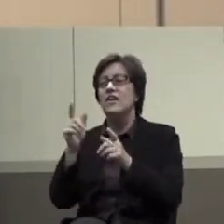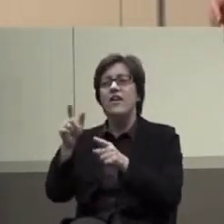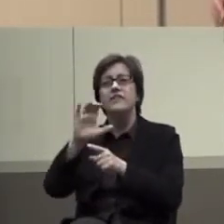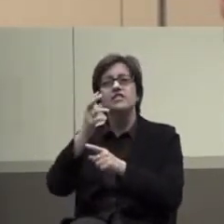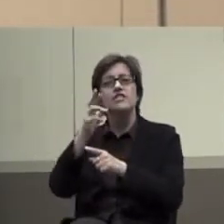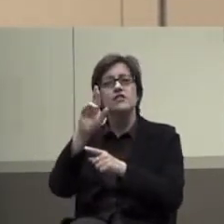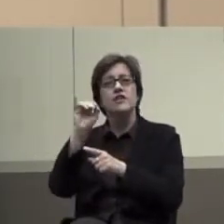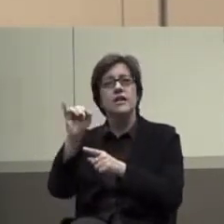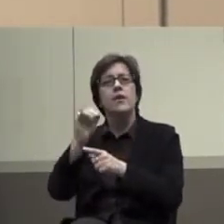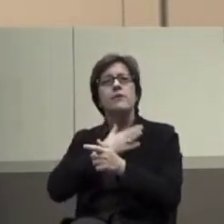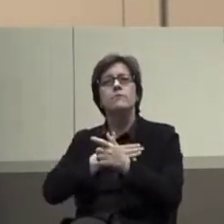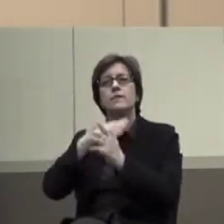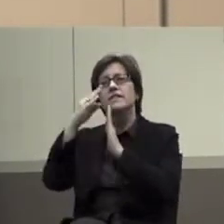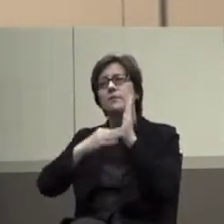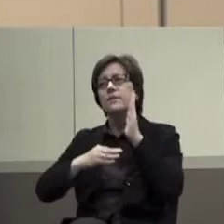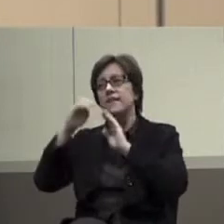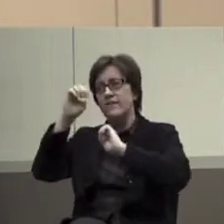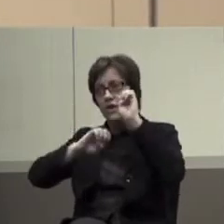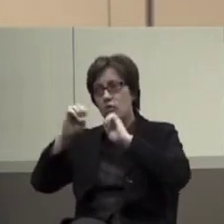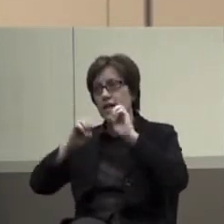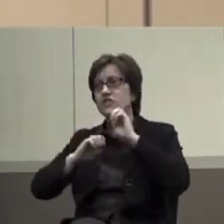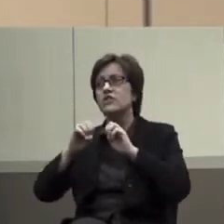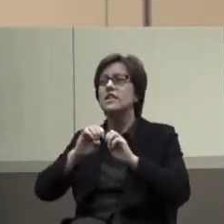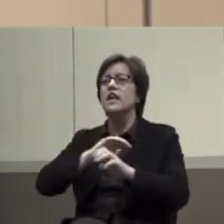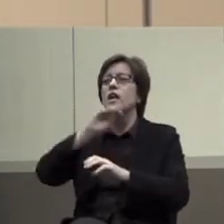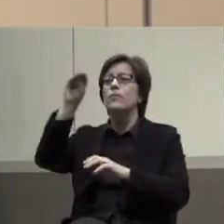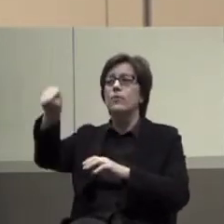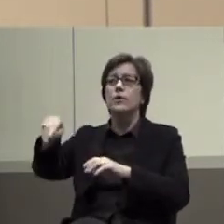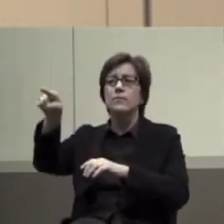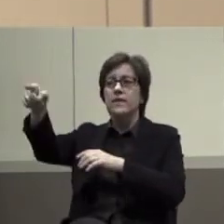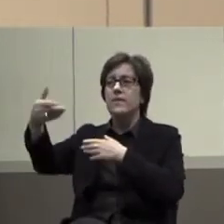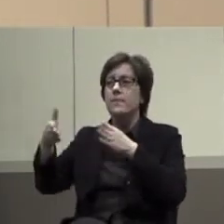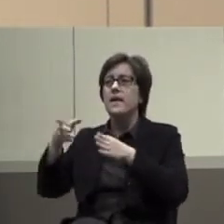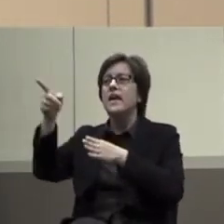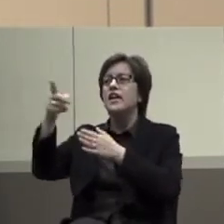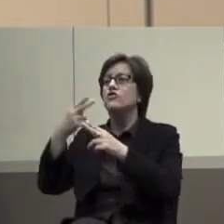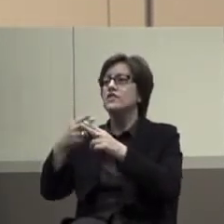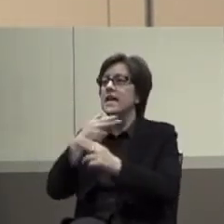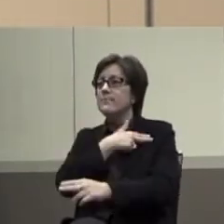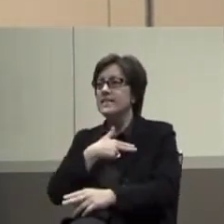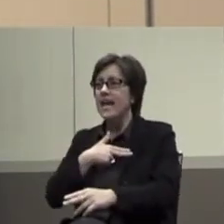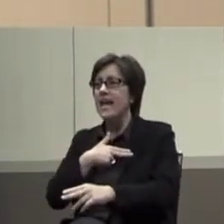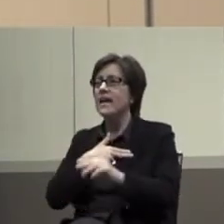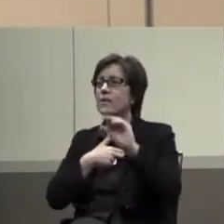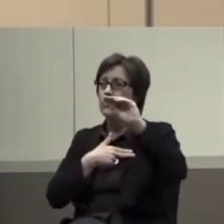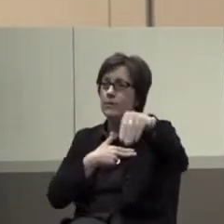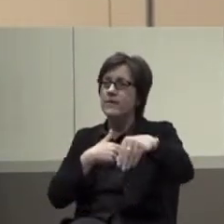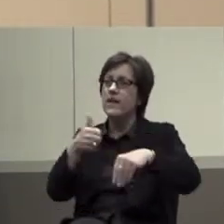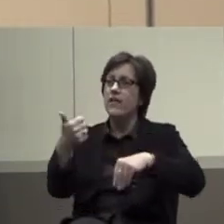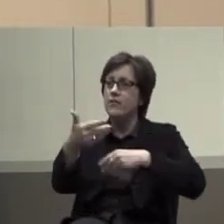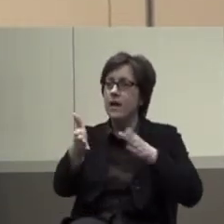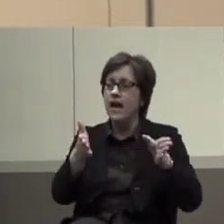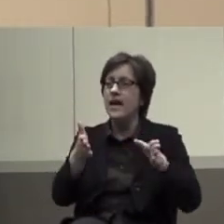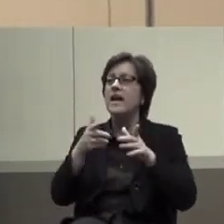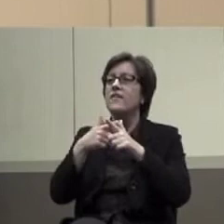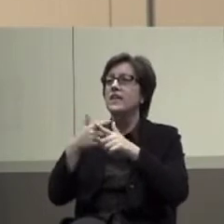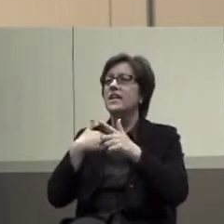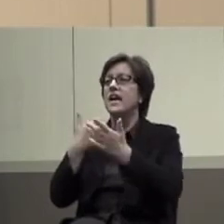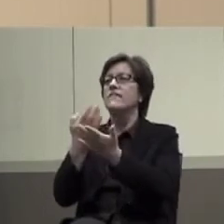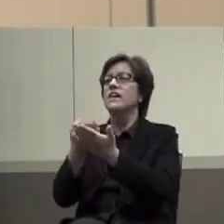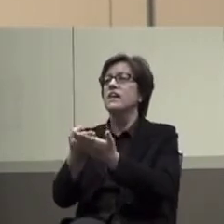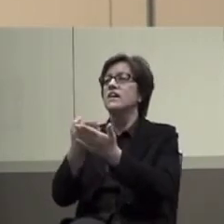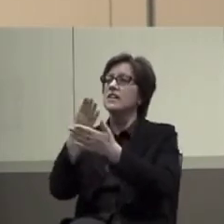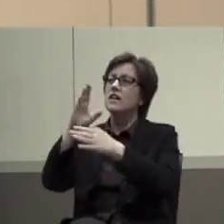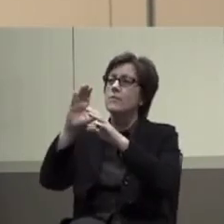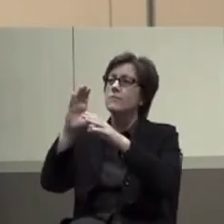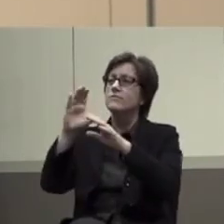questions, comments? Again, I'm sorry I didn't realize this ended as early as it did. Questions that anybody has? Everybody